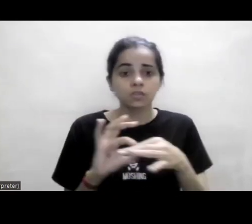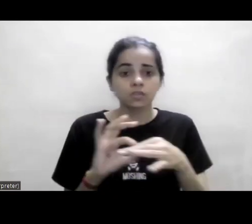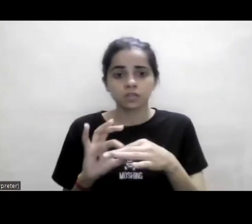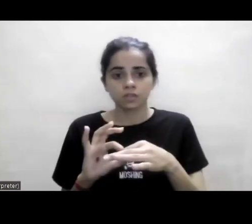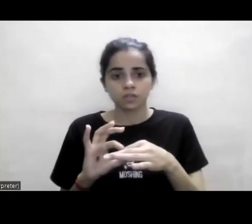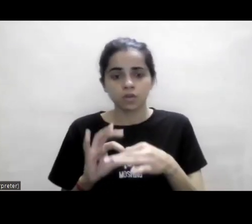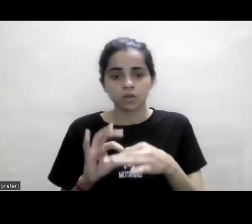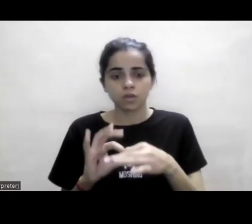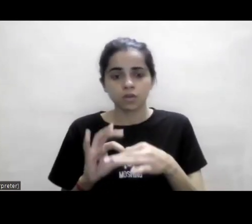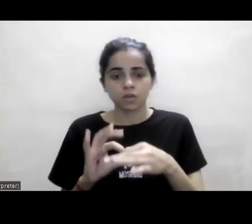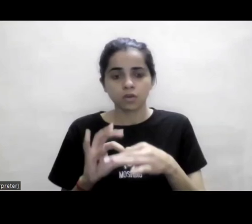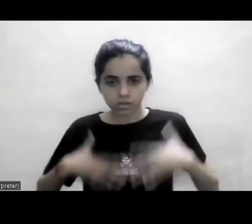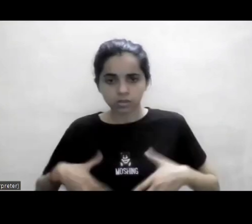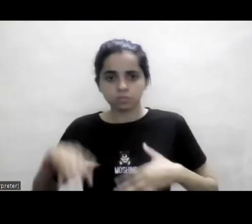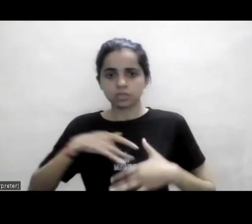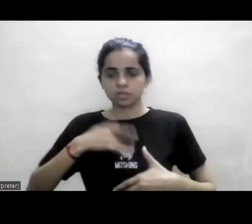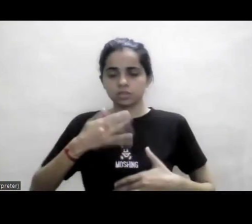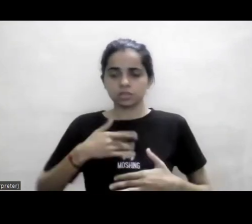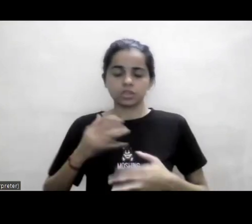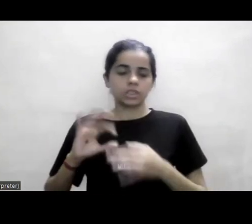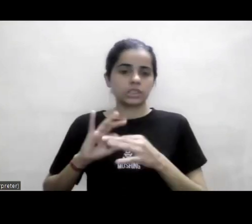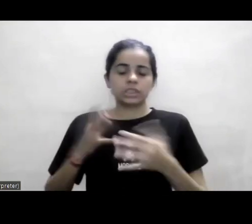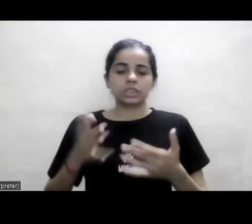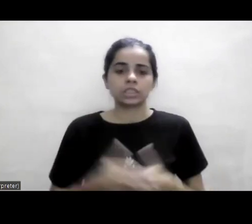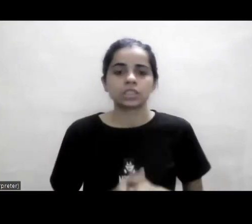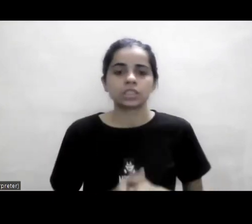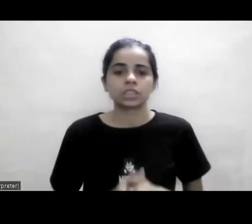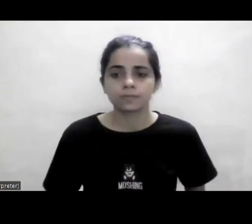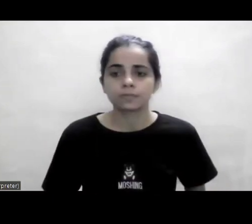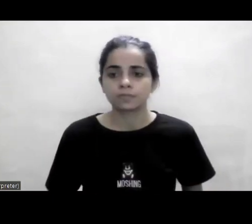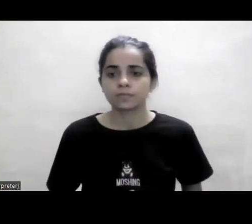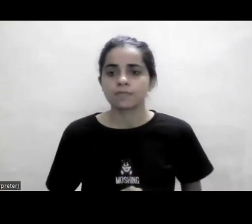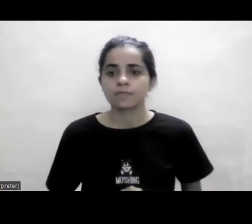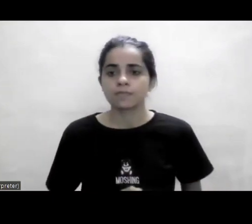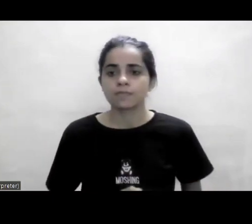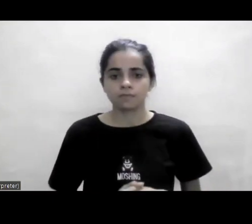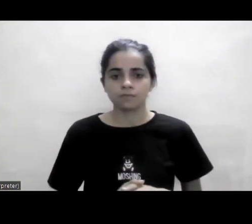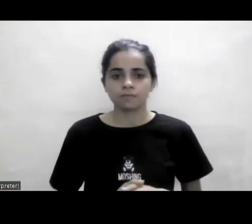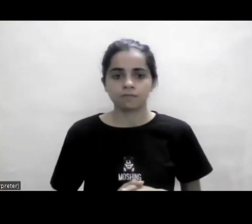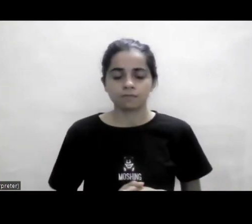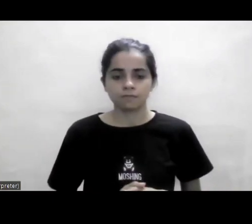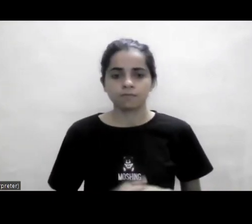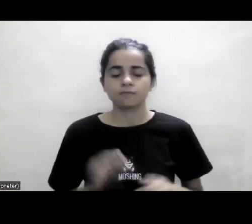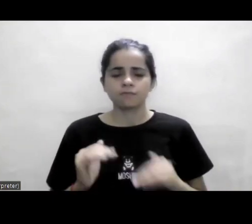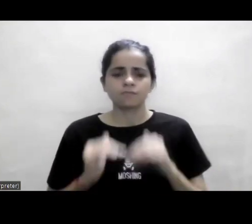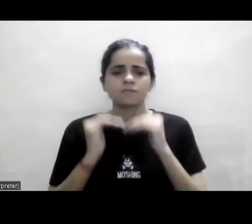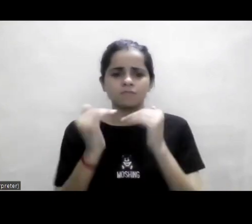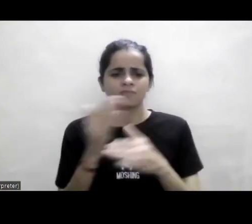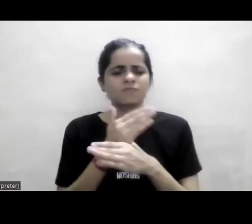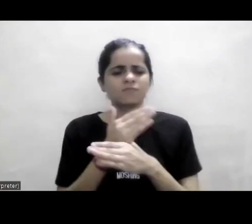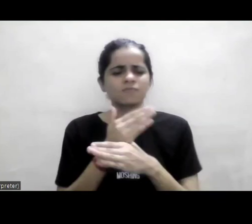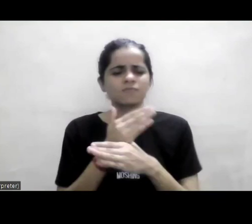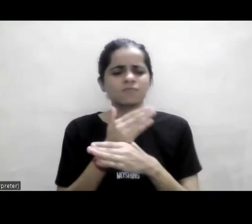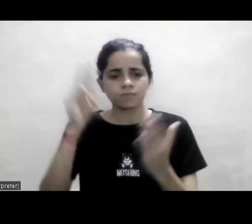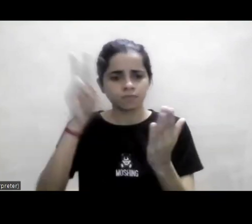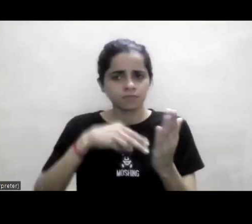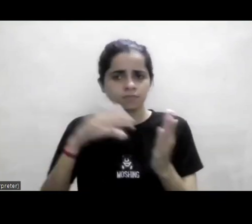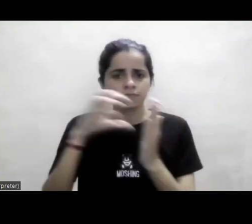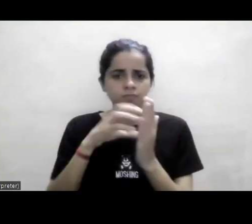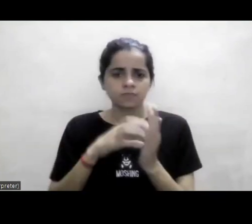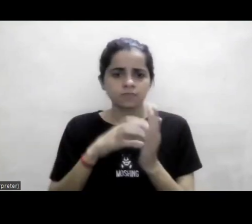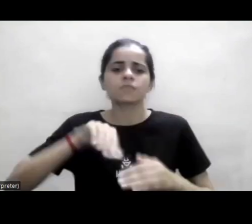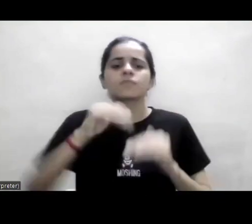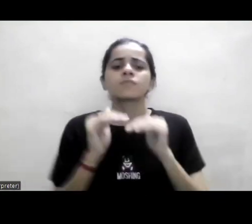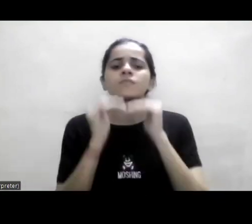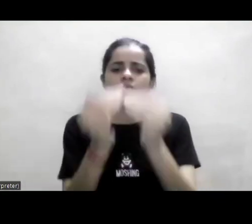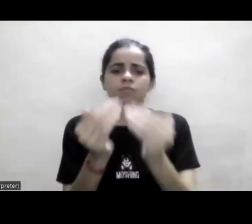both these fields. Okay. So, that is what I was looking for. But of course, I can share the reading and we can discuss it